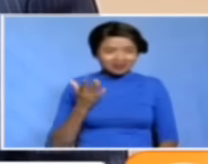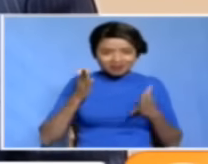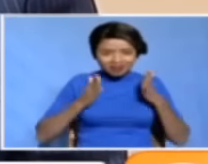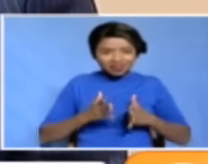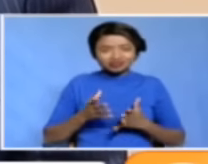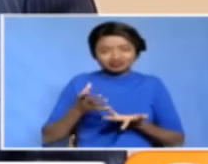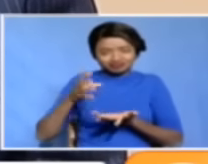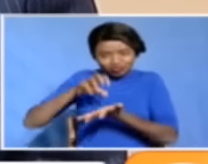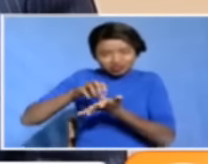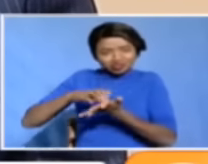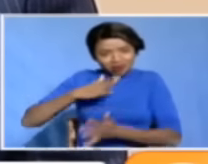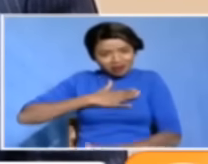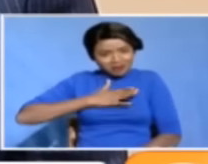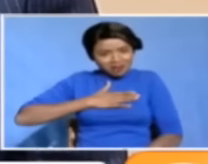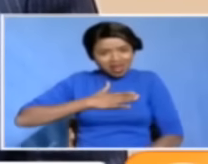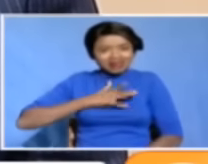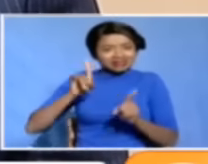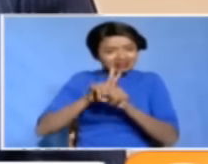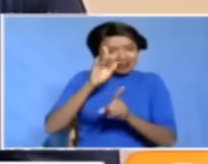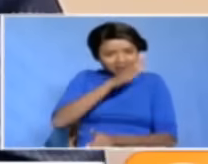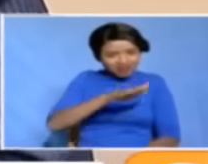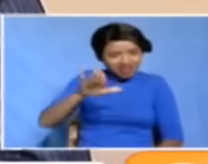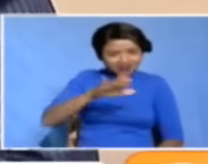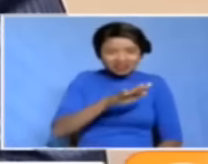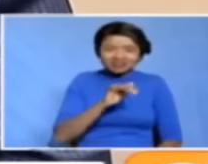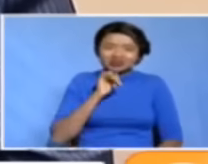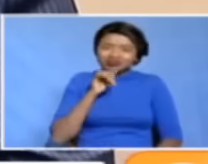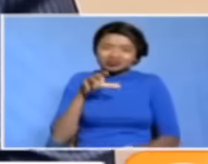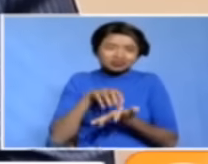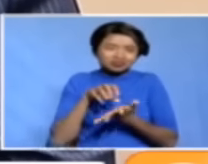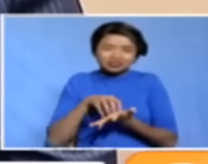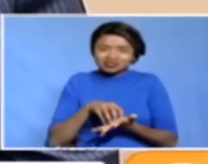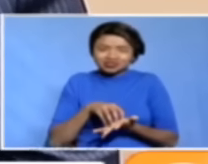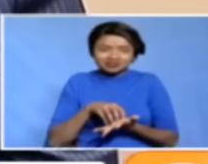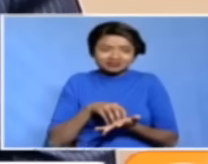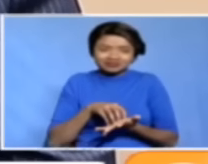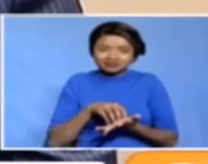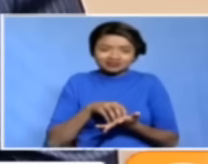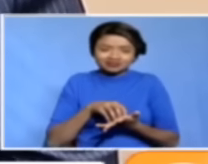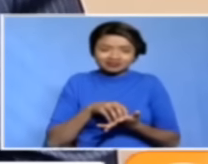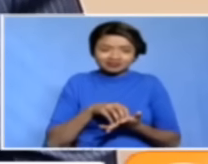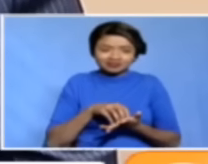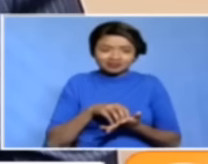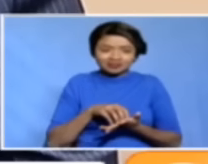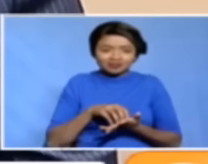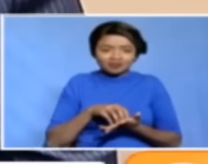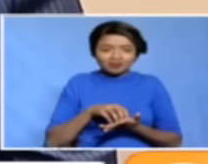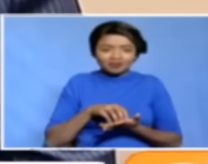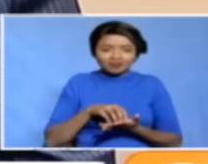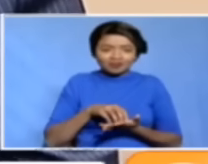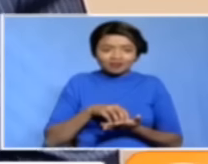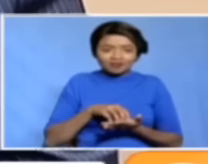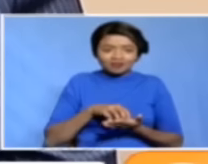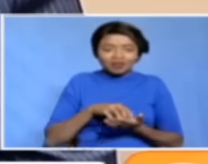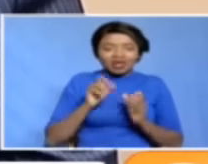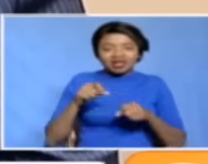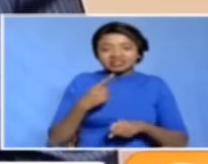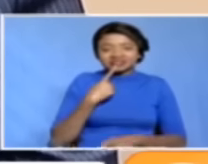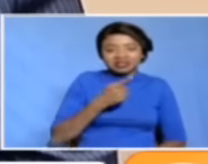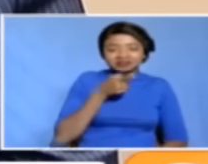Jubilee administration and in parliament is not a position that I can say this